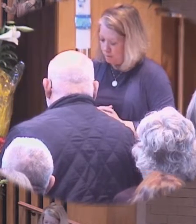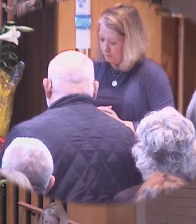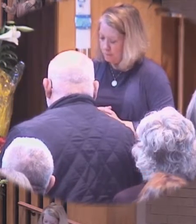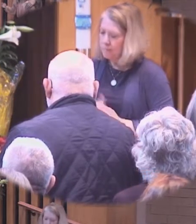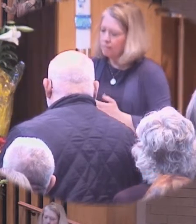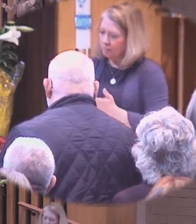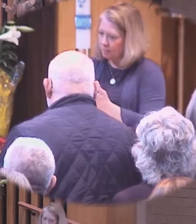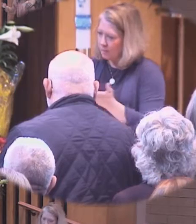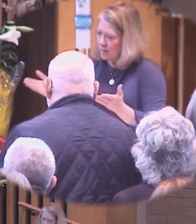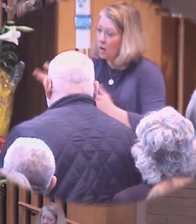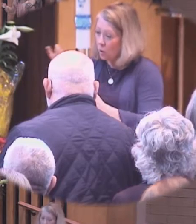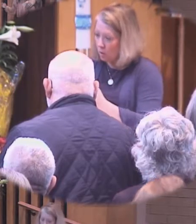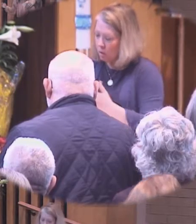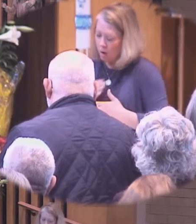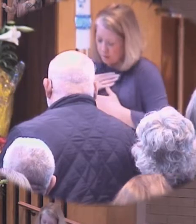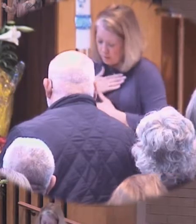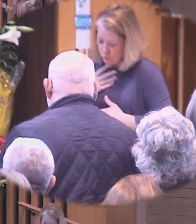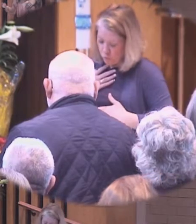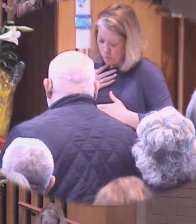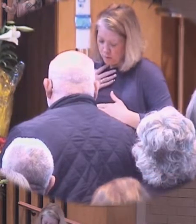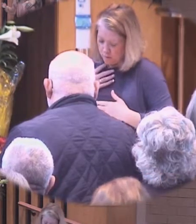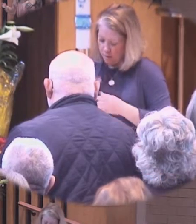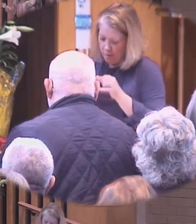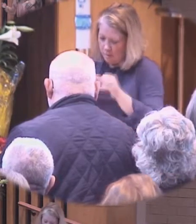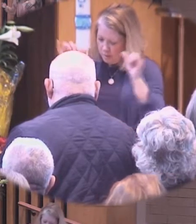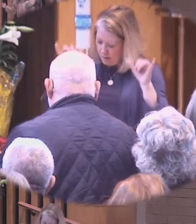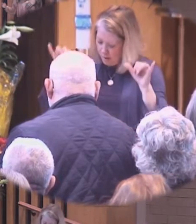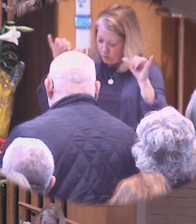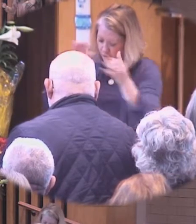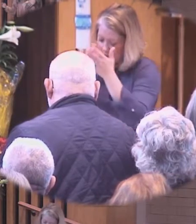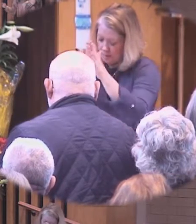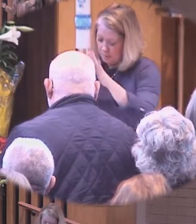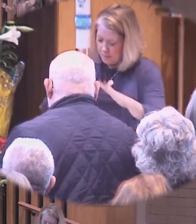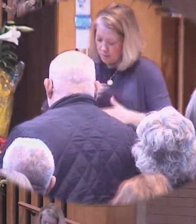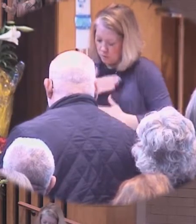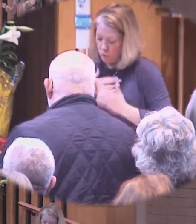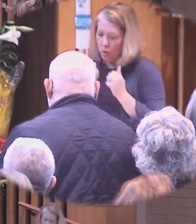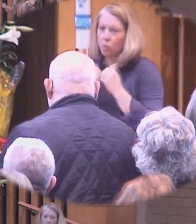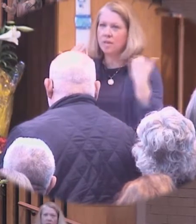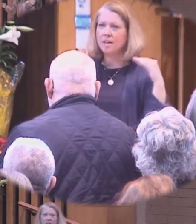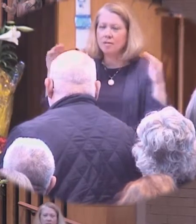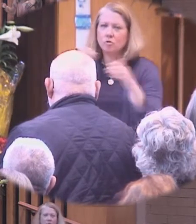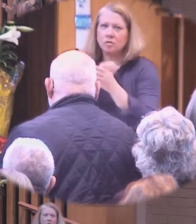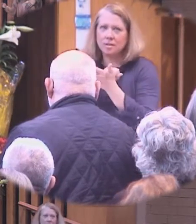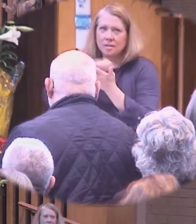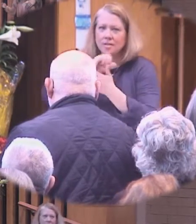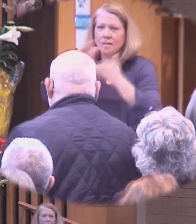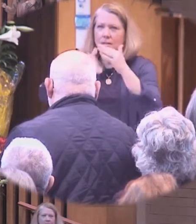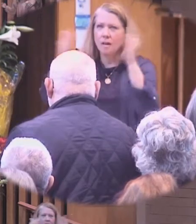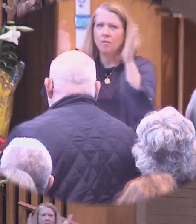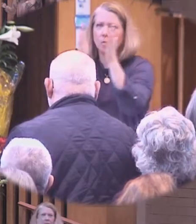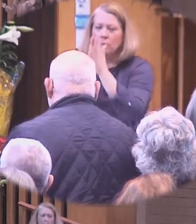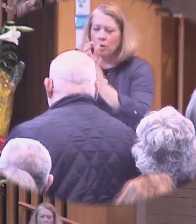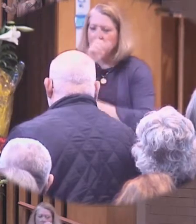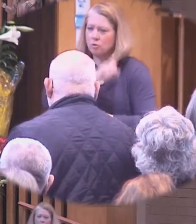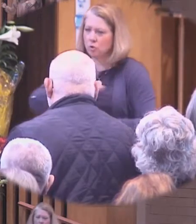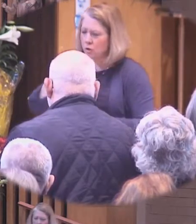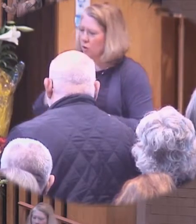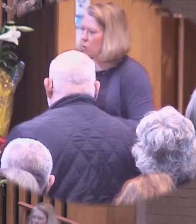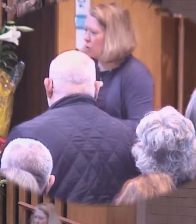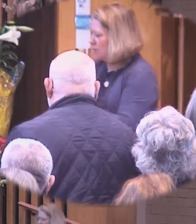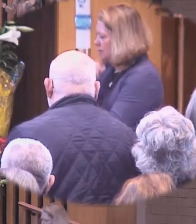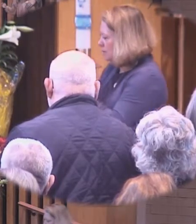may they enjoy everlasting peace and joy with all the angels and saints. Let us pray to the Lord.